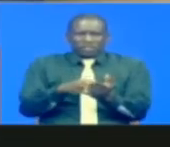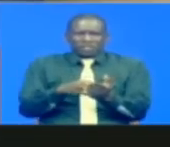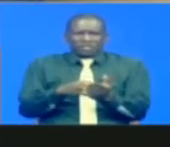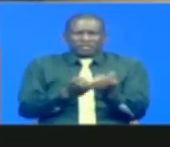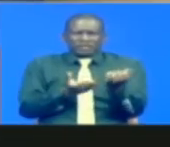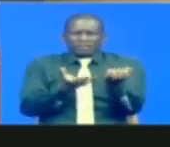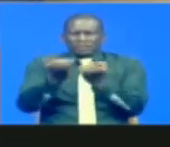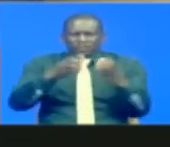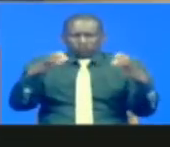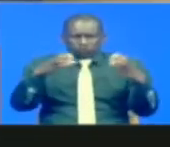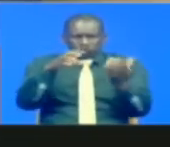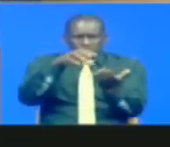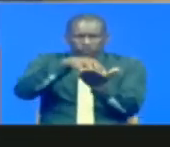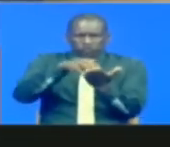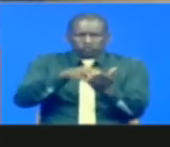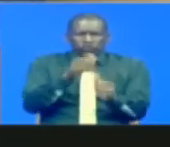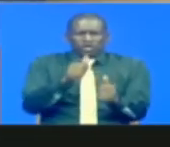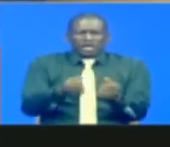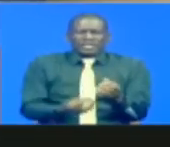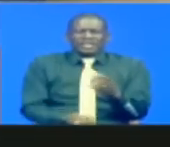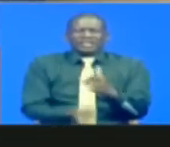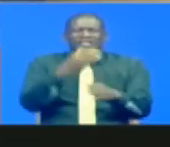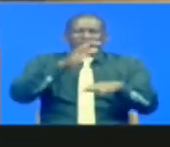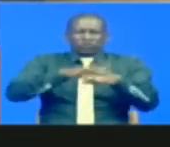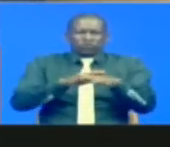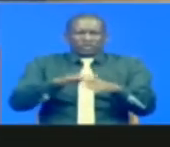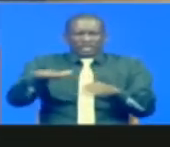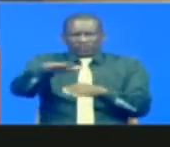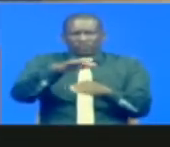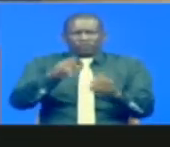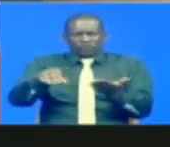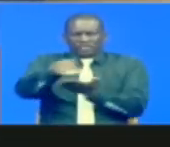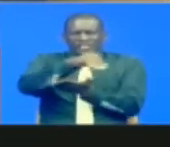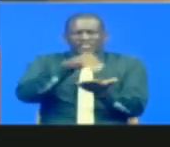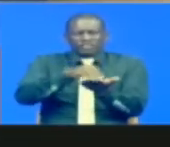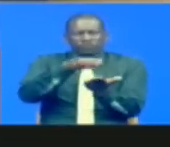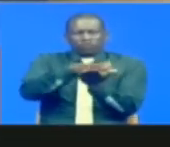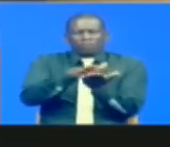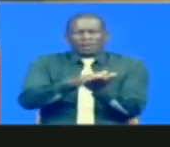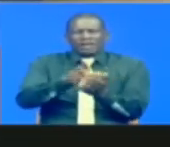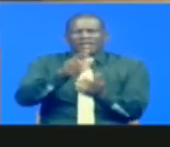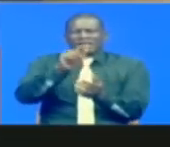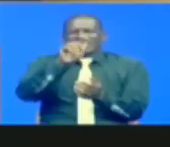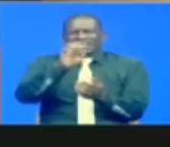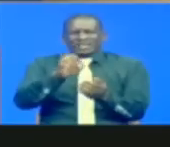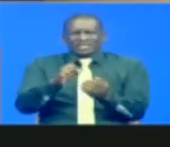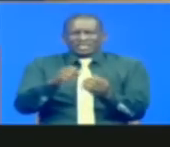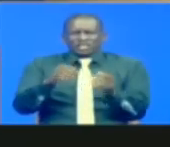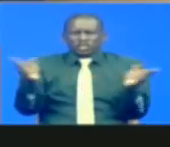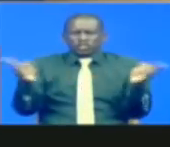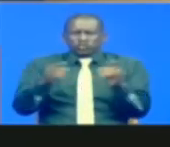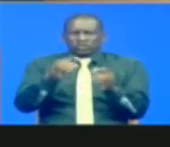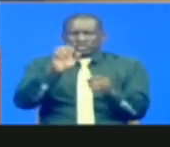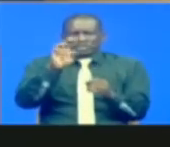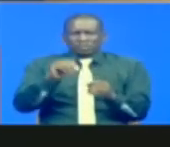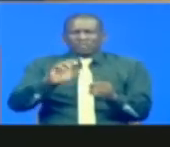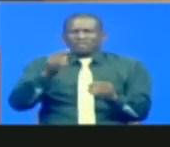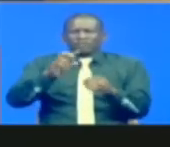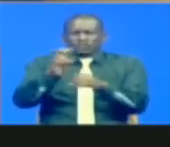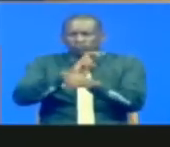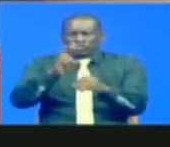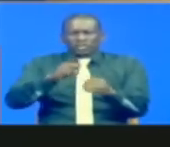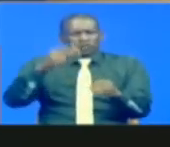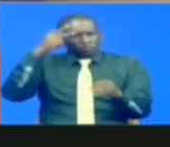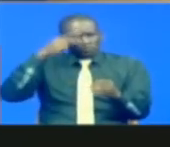are creating a favorable environment for a slash of the central bank's benchmark rate in the near term, with the first Monetary Policy Committee meeting